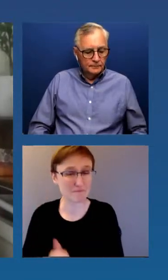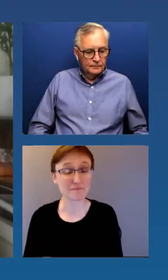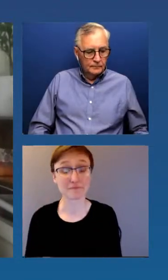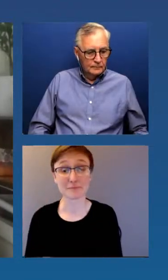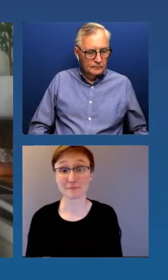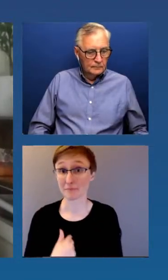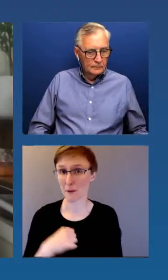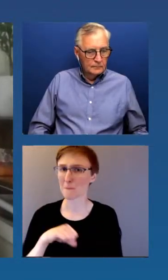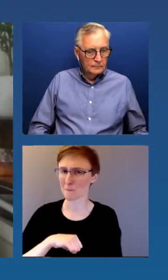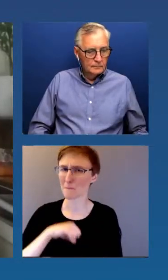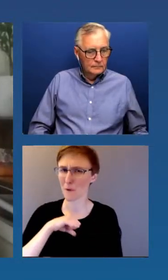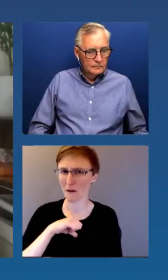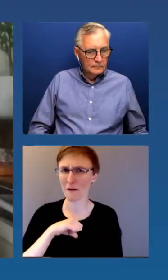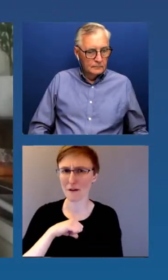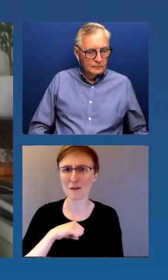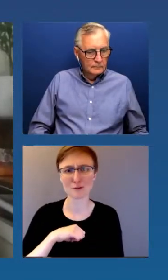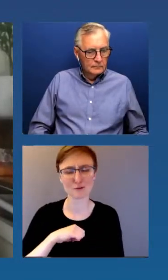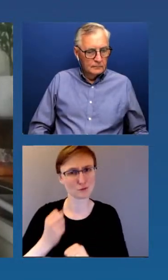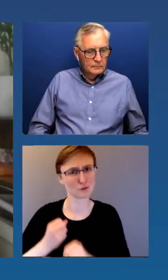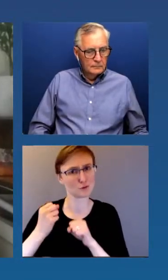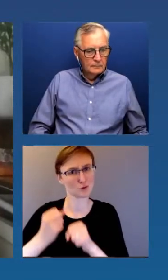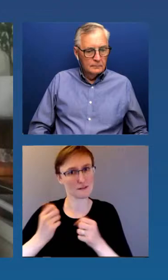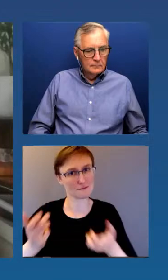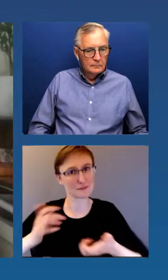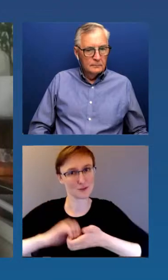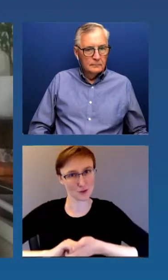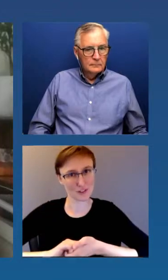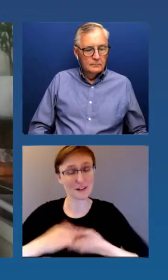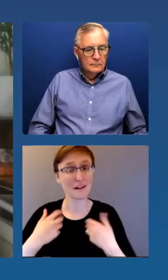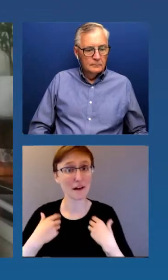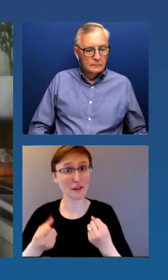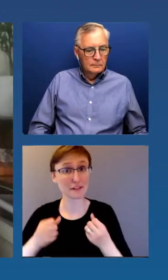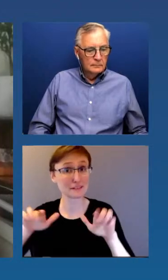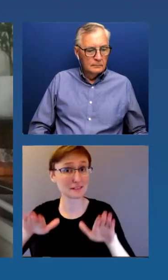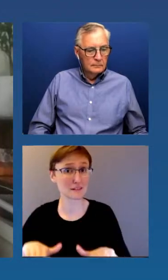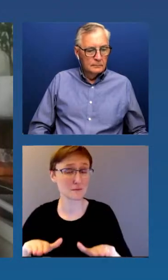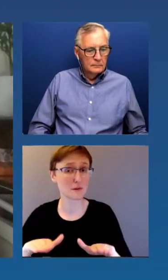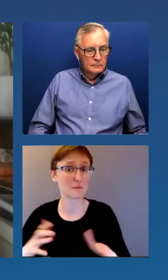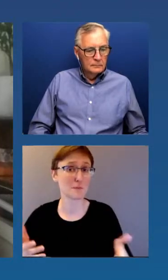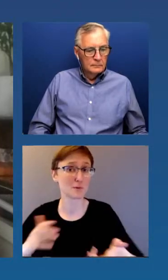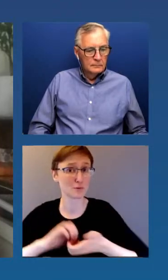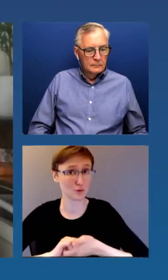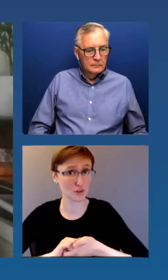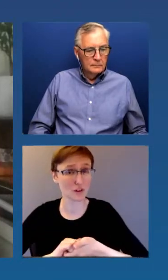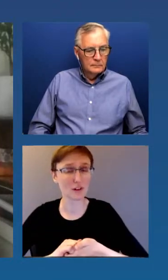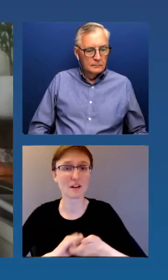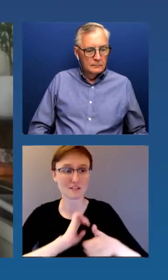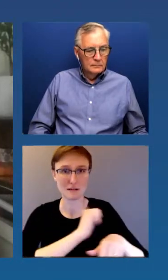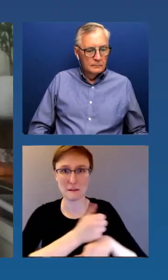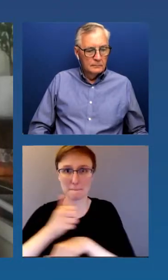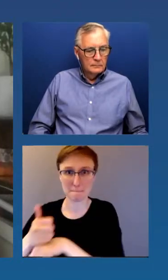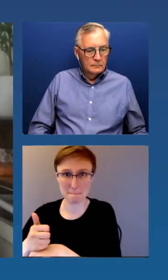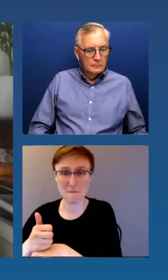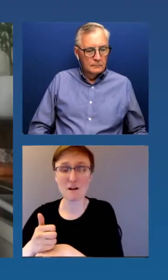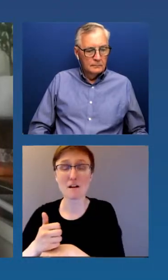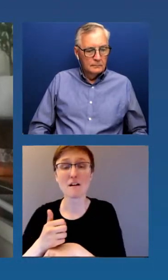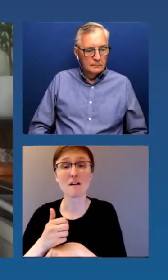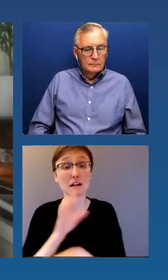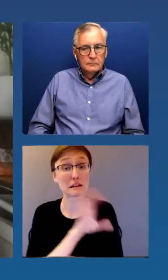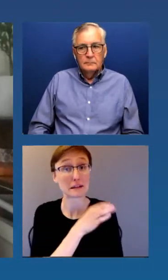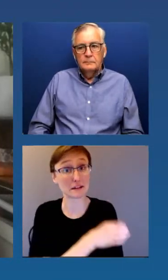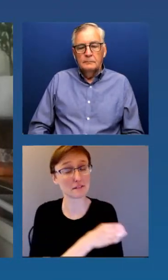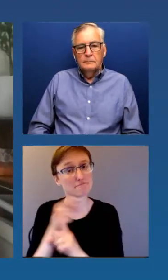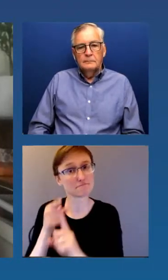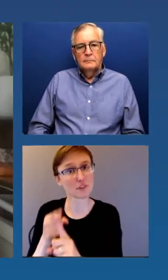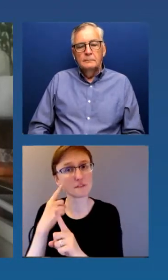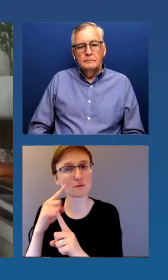the strong collaboration of our health and settlement sector partners in co-establishing dedicated clinics for settlement clients.